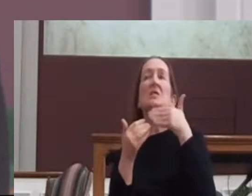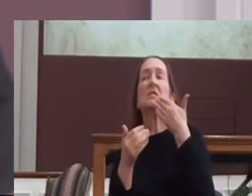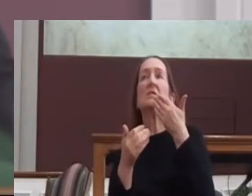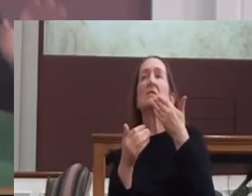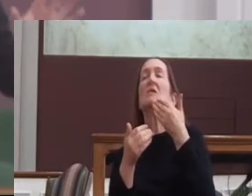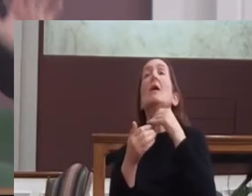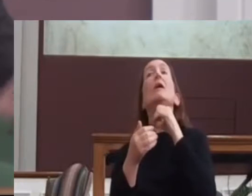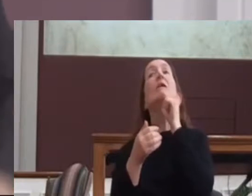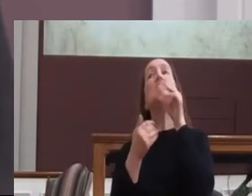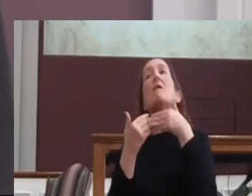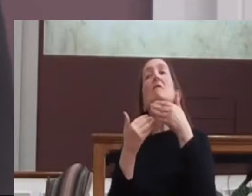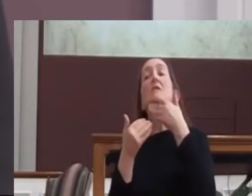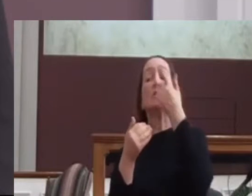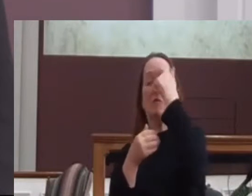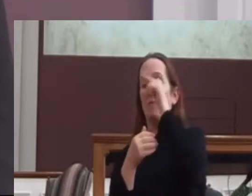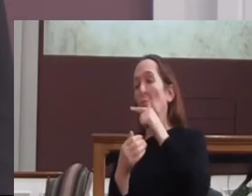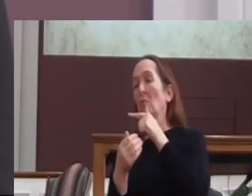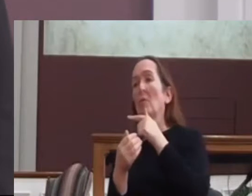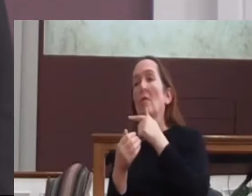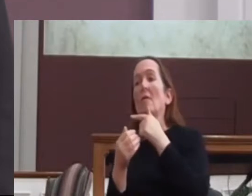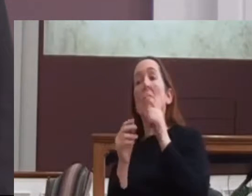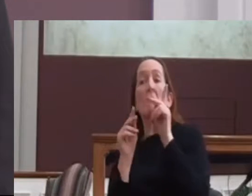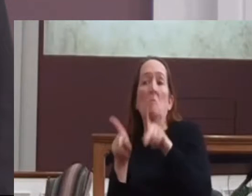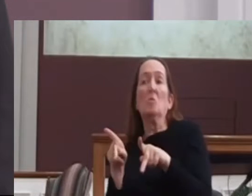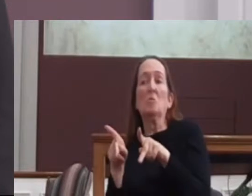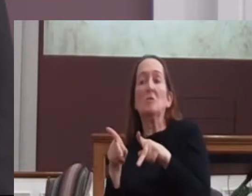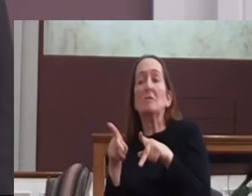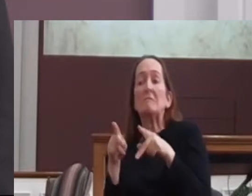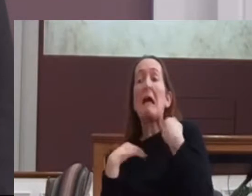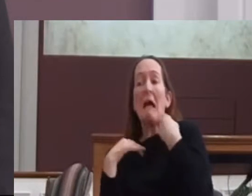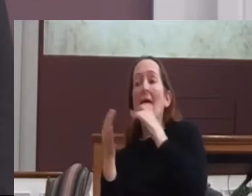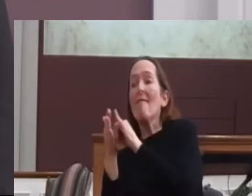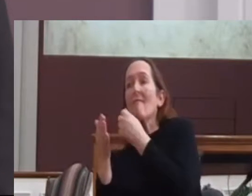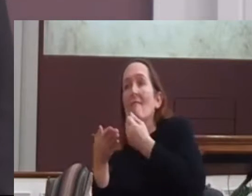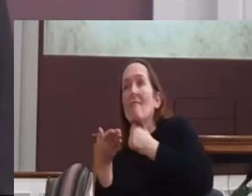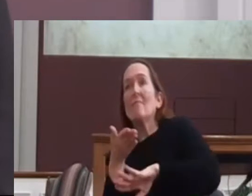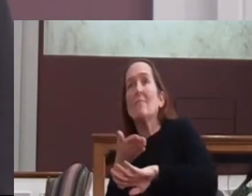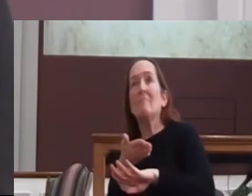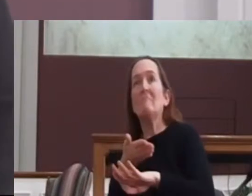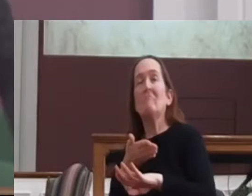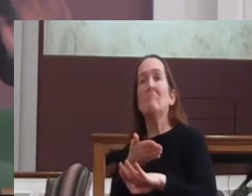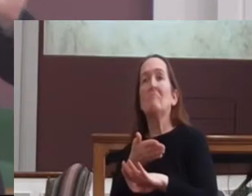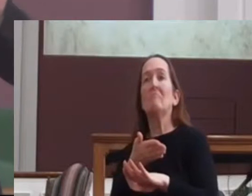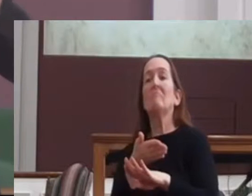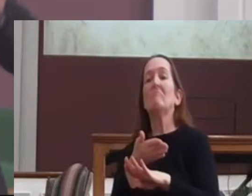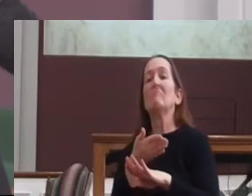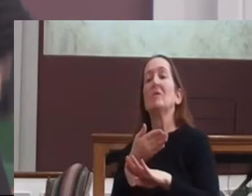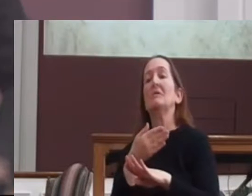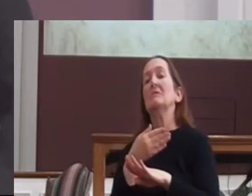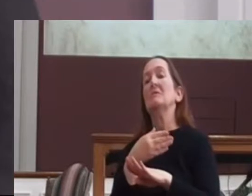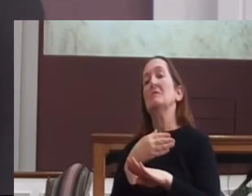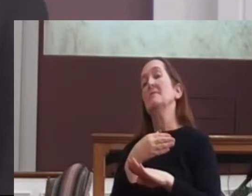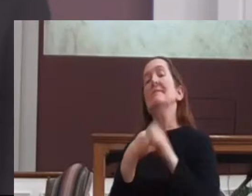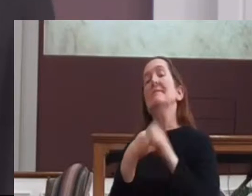convenience. It is an act of convenience. It is inconvenient for me